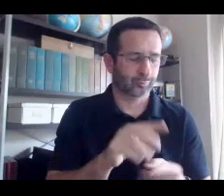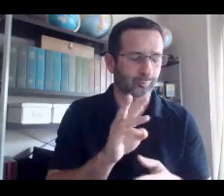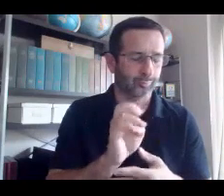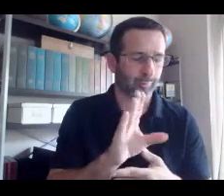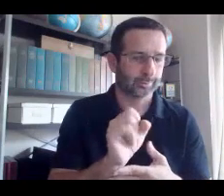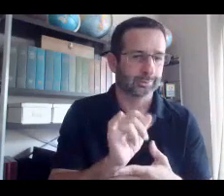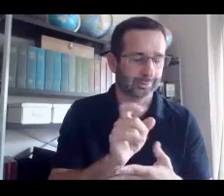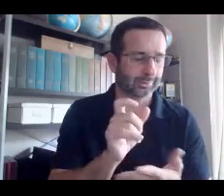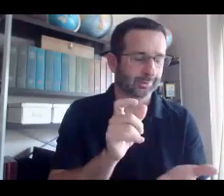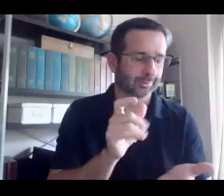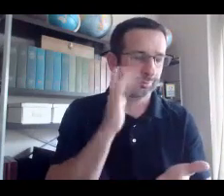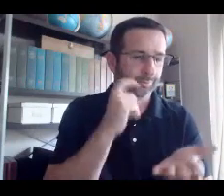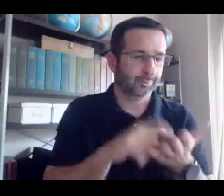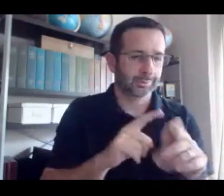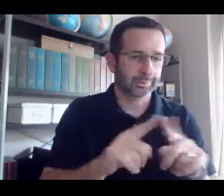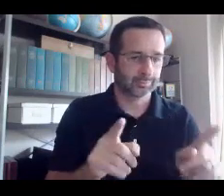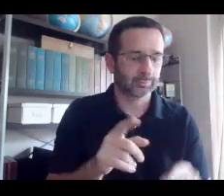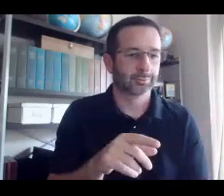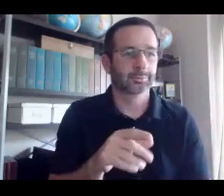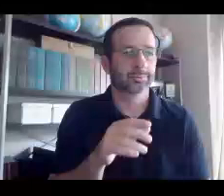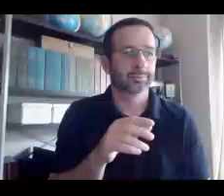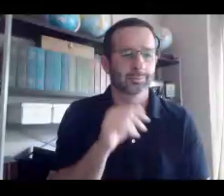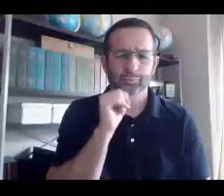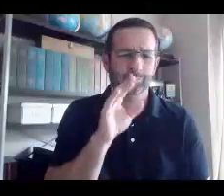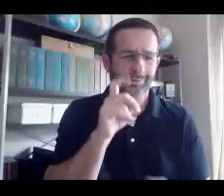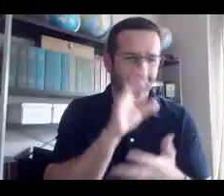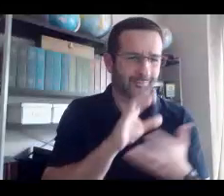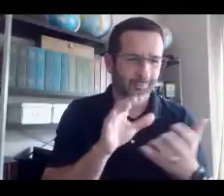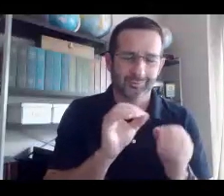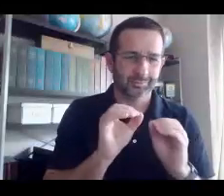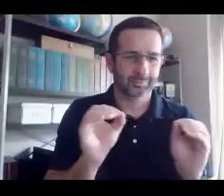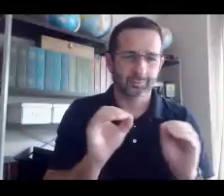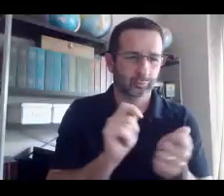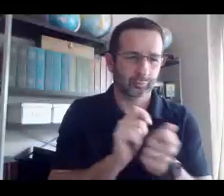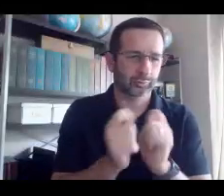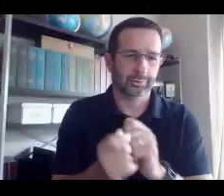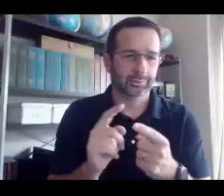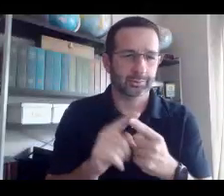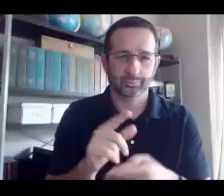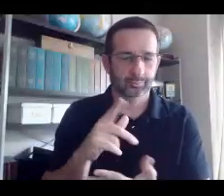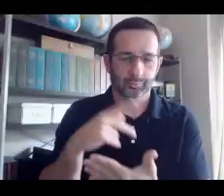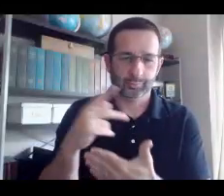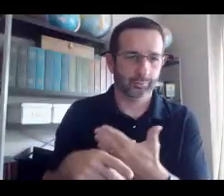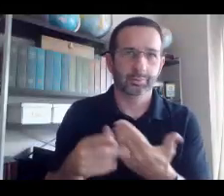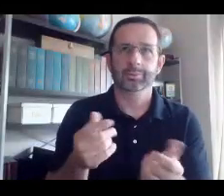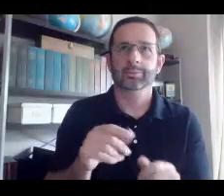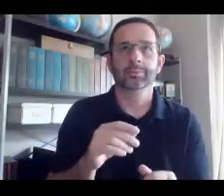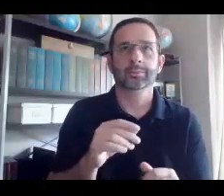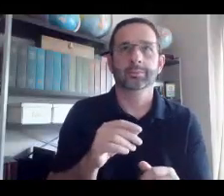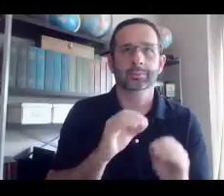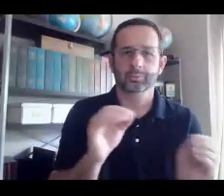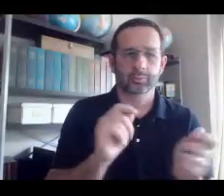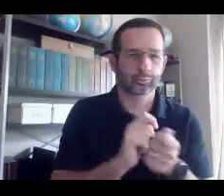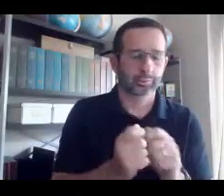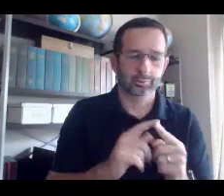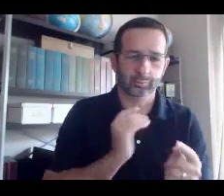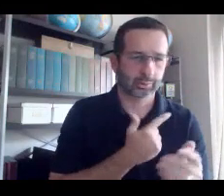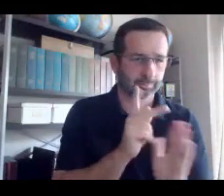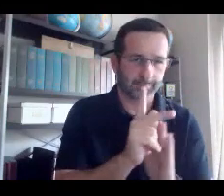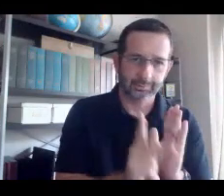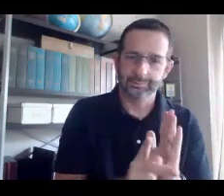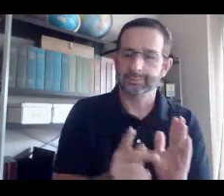ago. So if you go to our website, you will notice some differences. Don't be confused